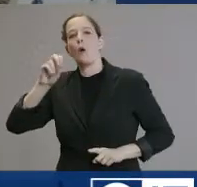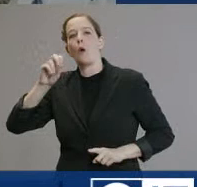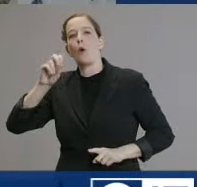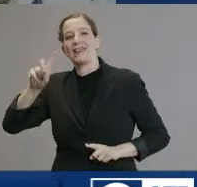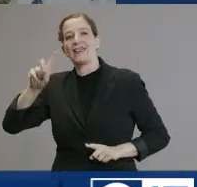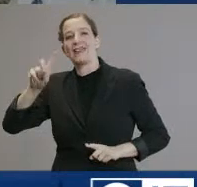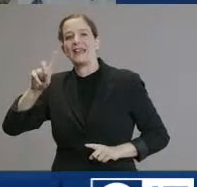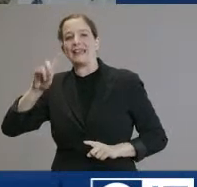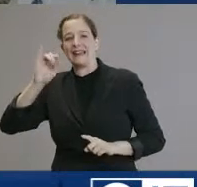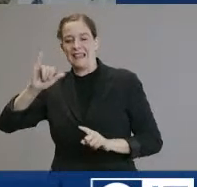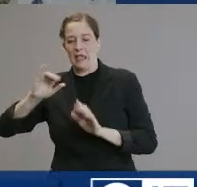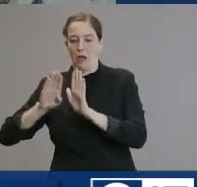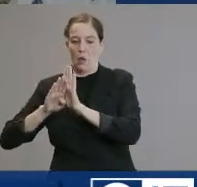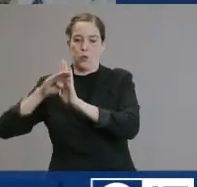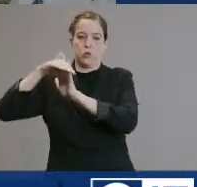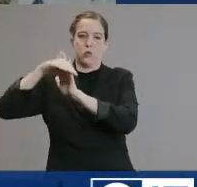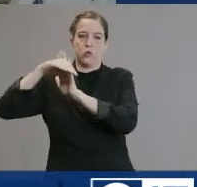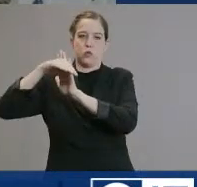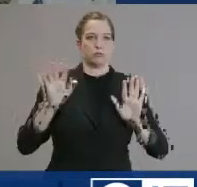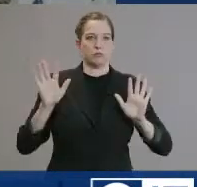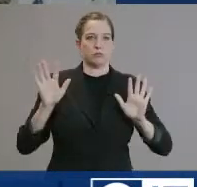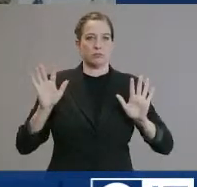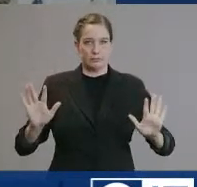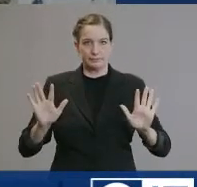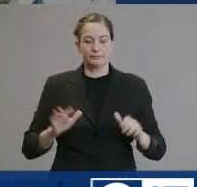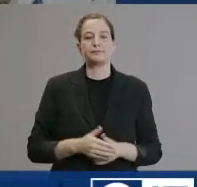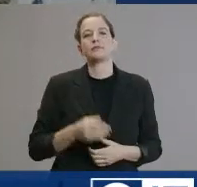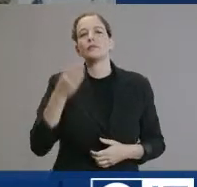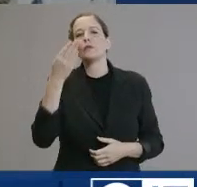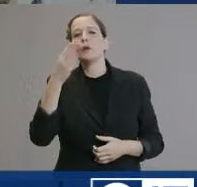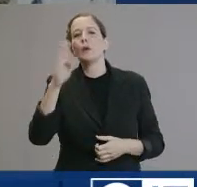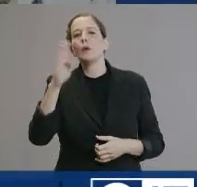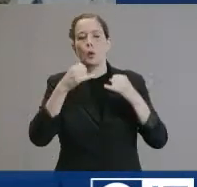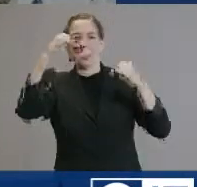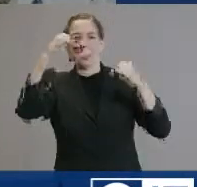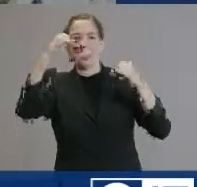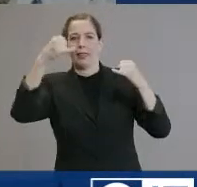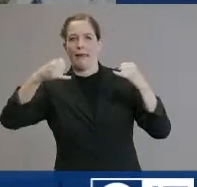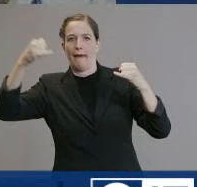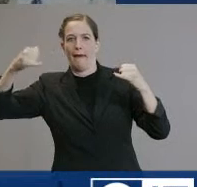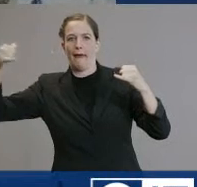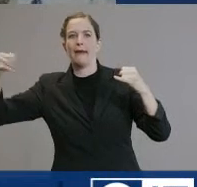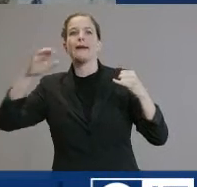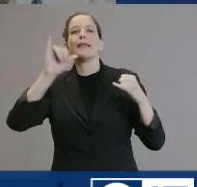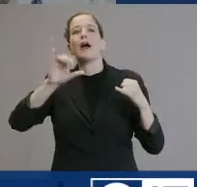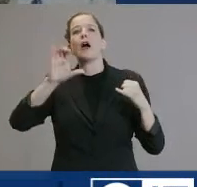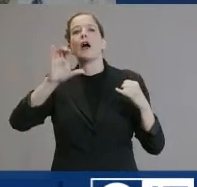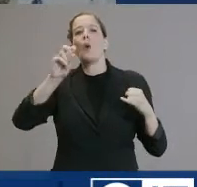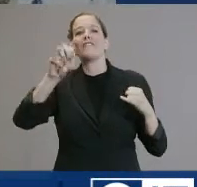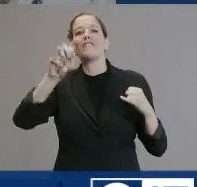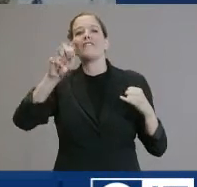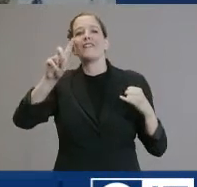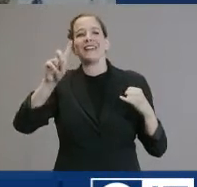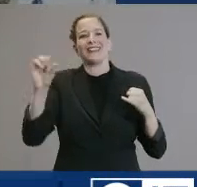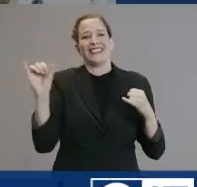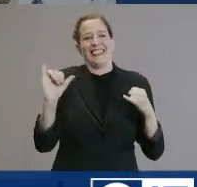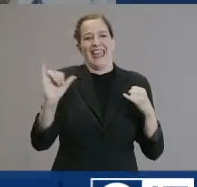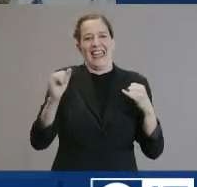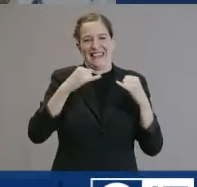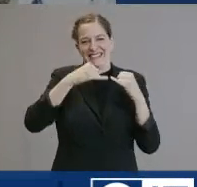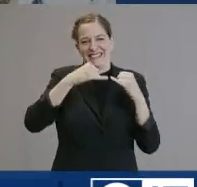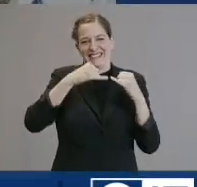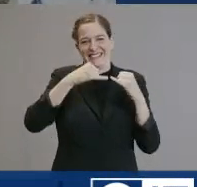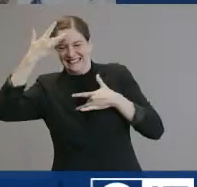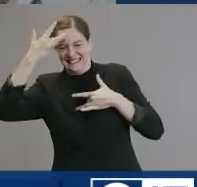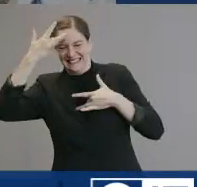The blue line represents COVID-like illness surveillance. The gold line represents